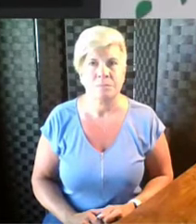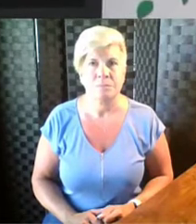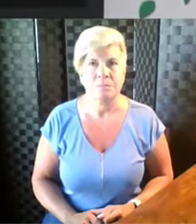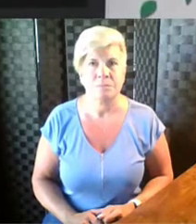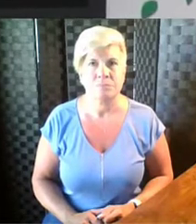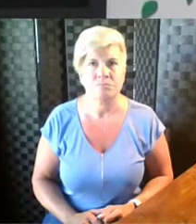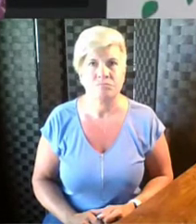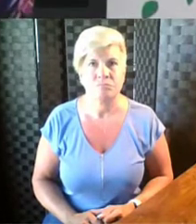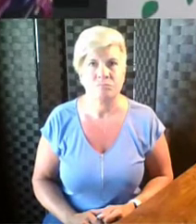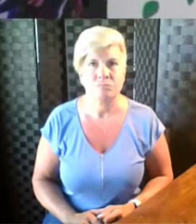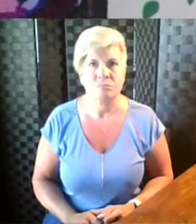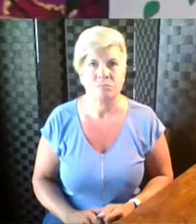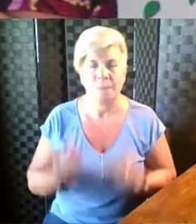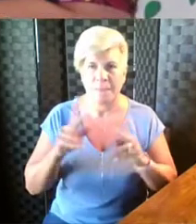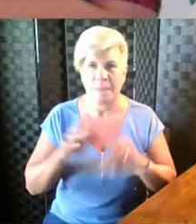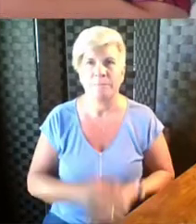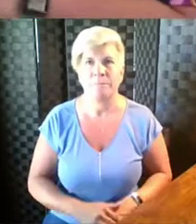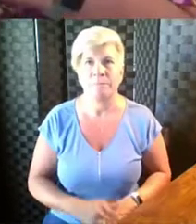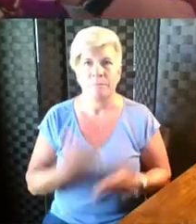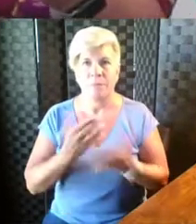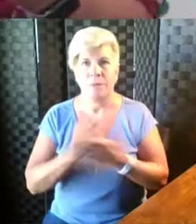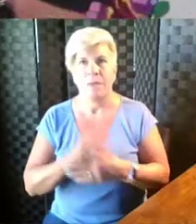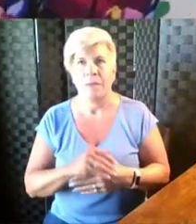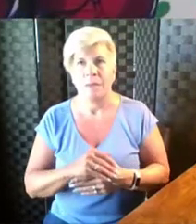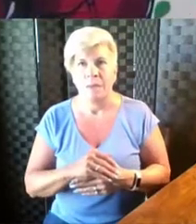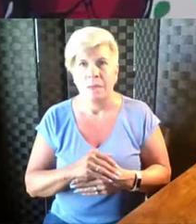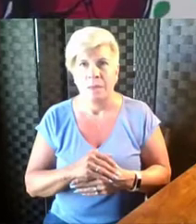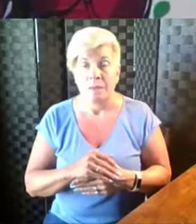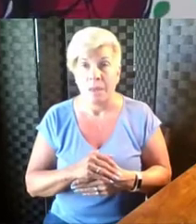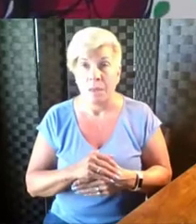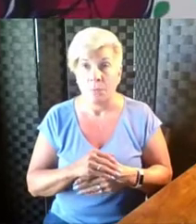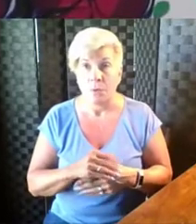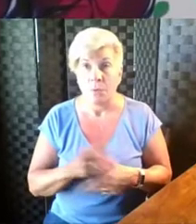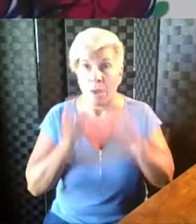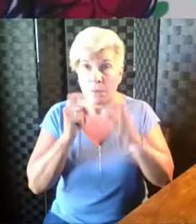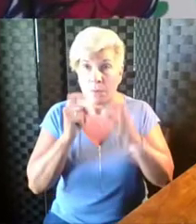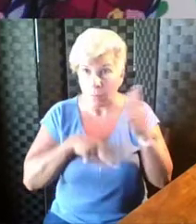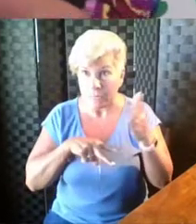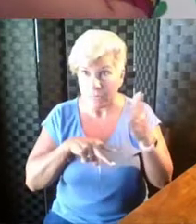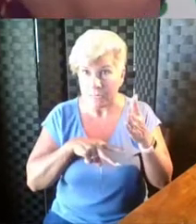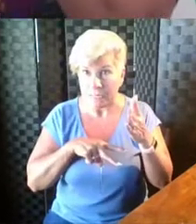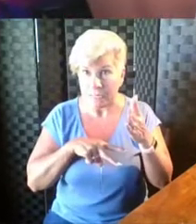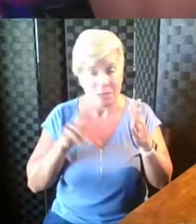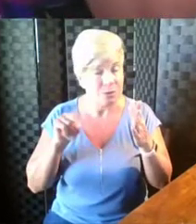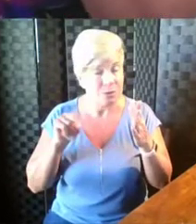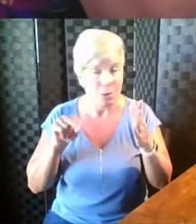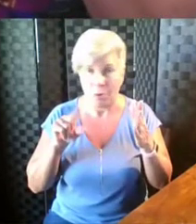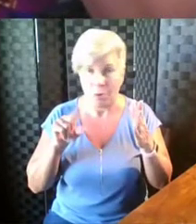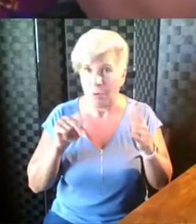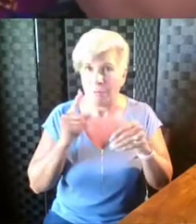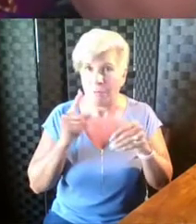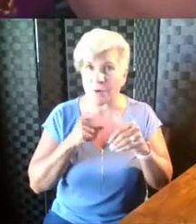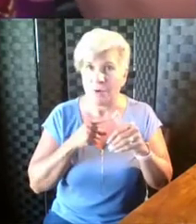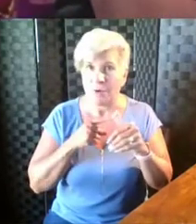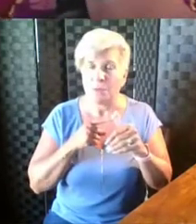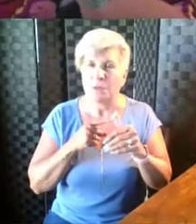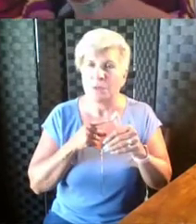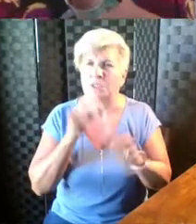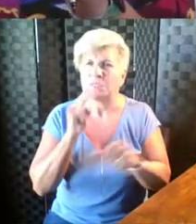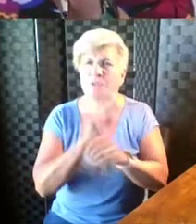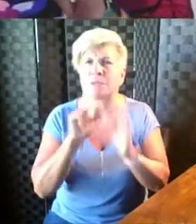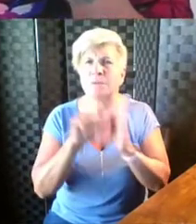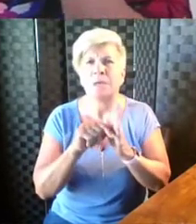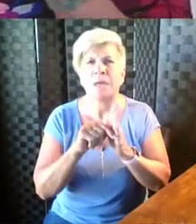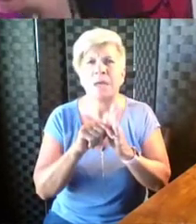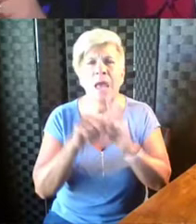Here we go. All right, now are we just going to jump in and start reading right away? No, we're going to take a minute. We're going to preview